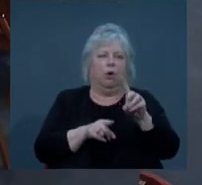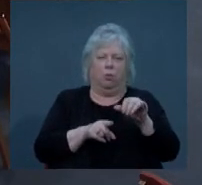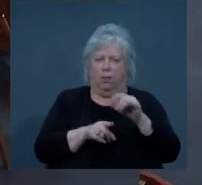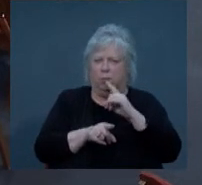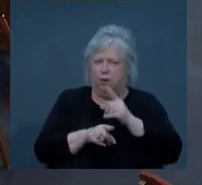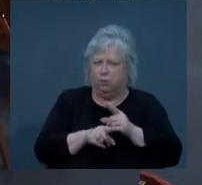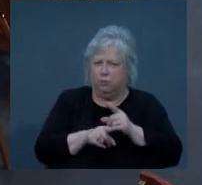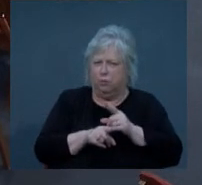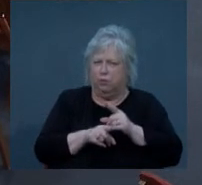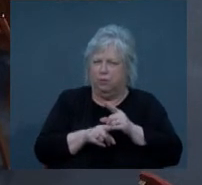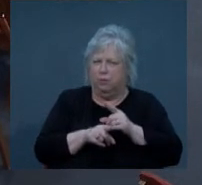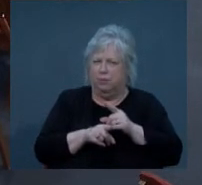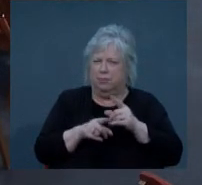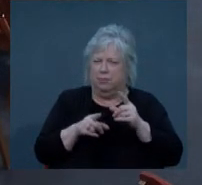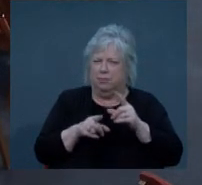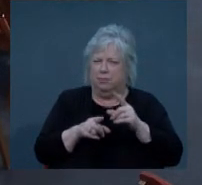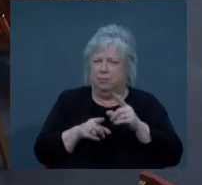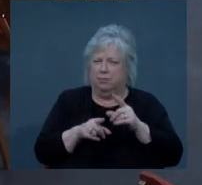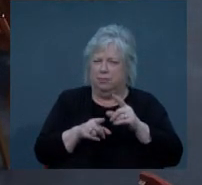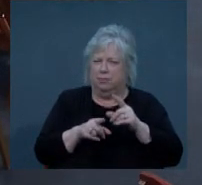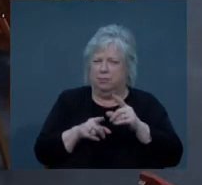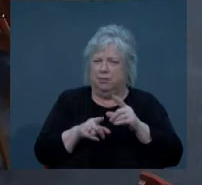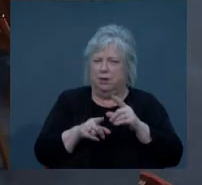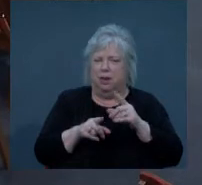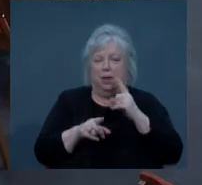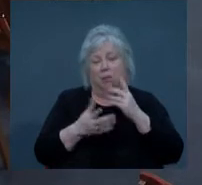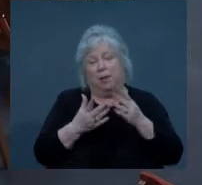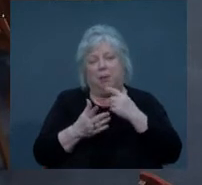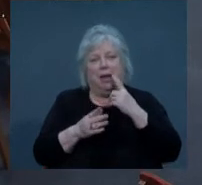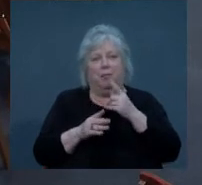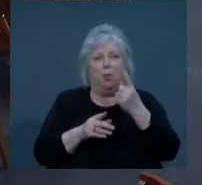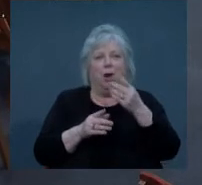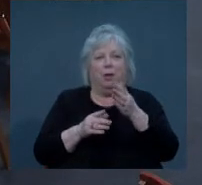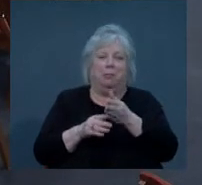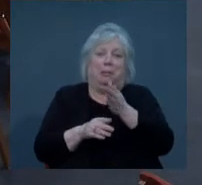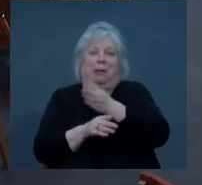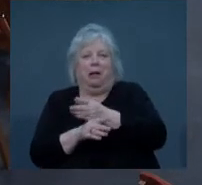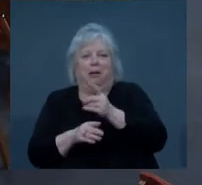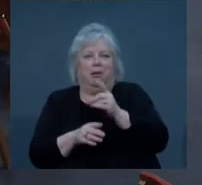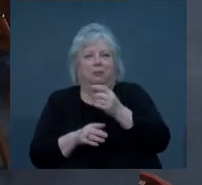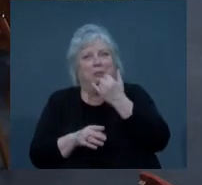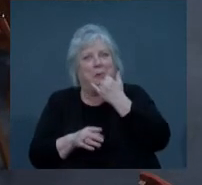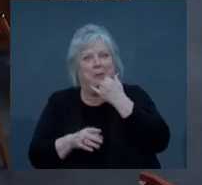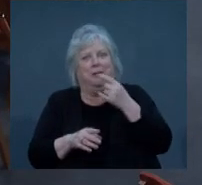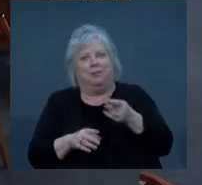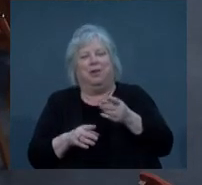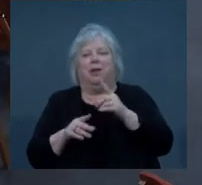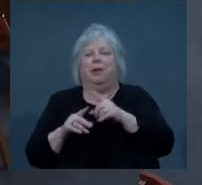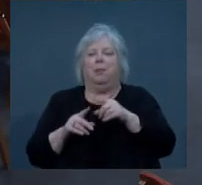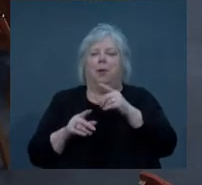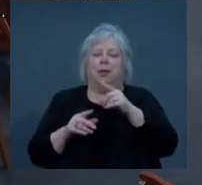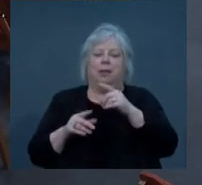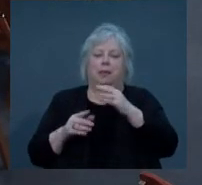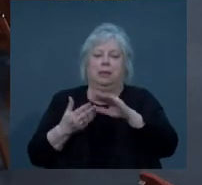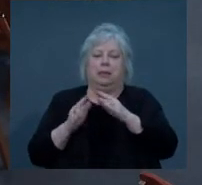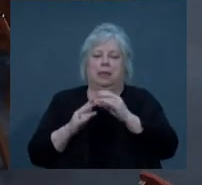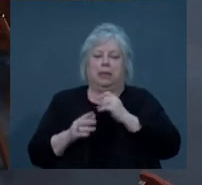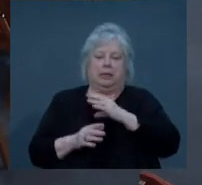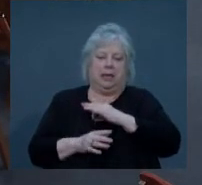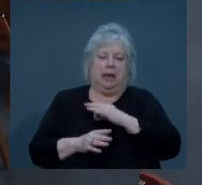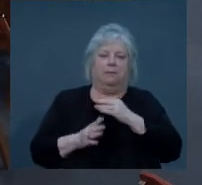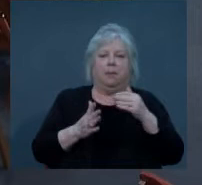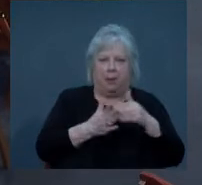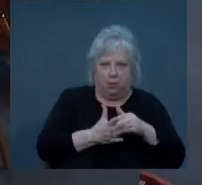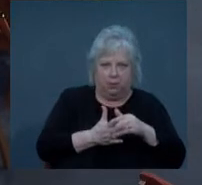Gaines? Well, anyhow, I'm going to block off. But the process I described, I think, was the city staff opposed